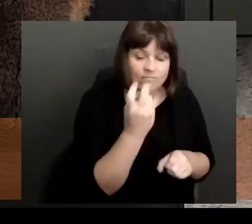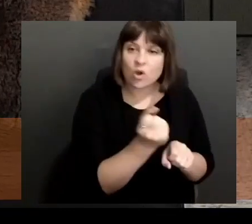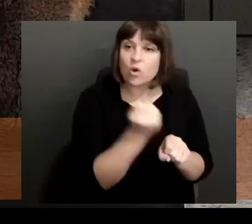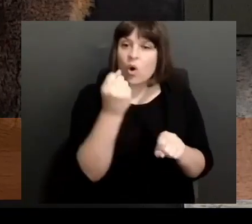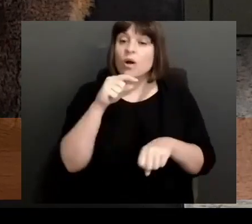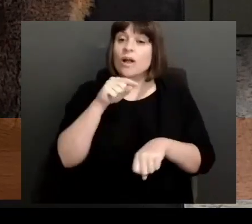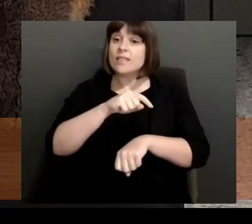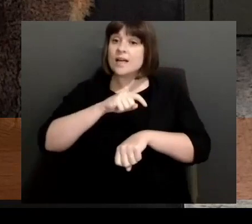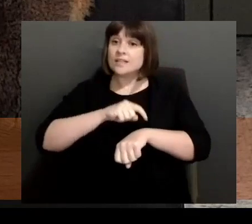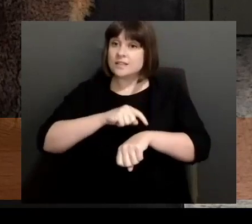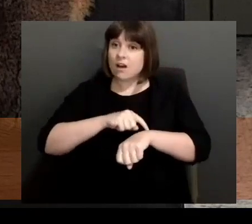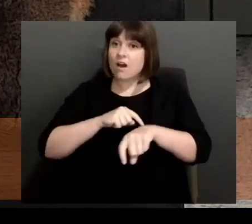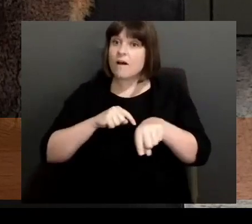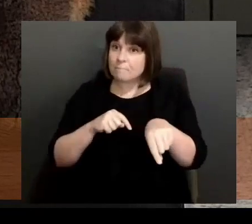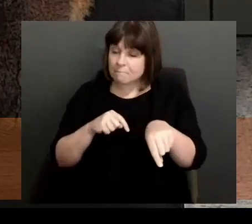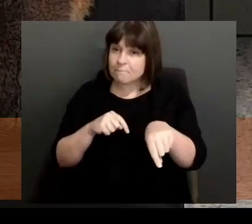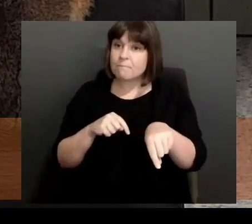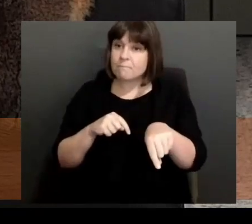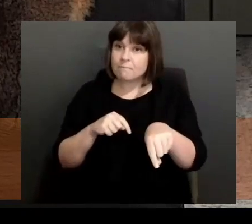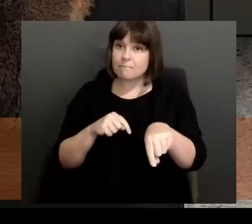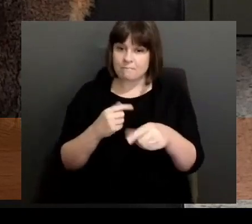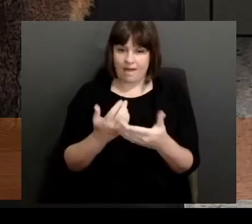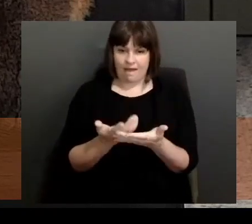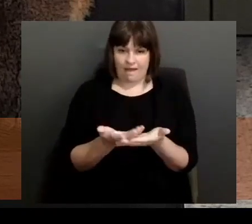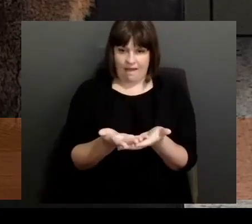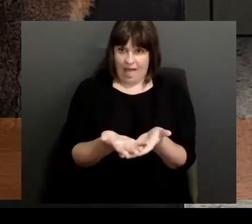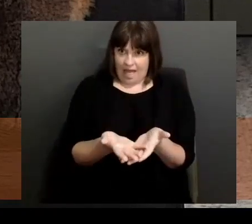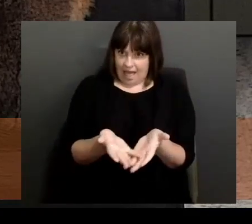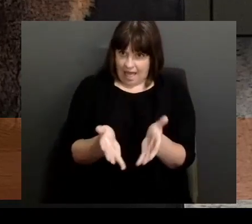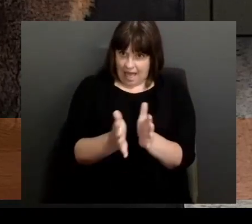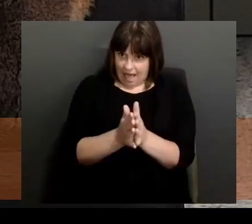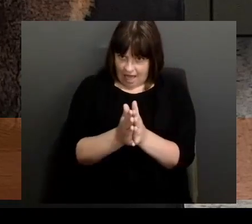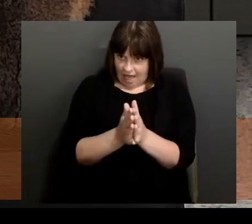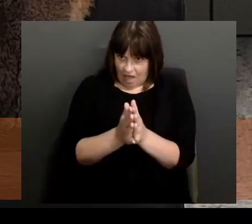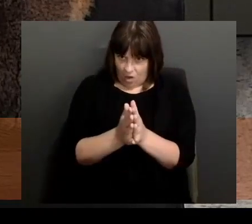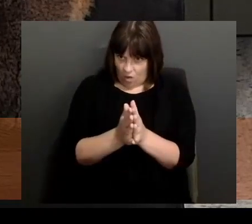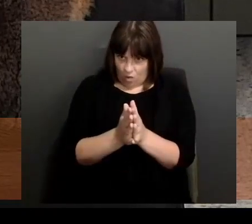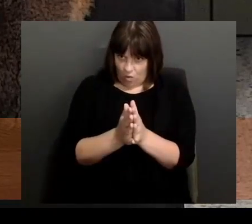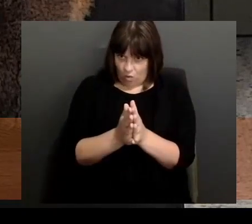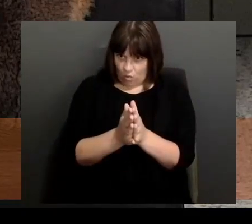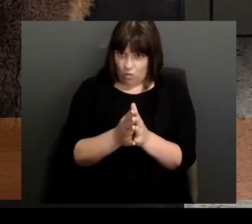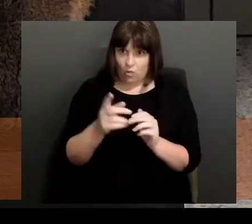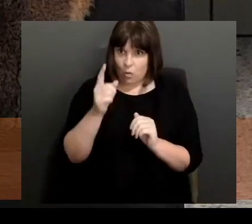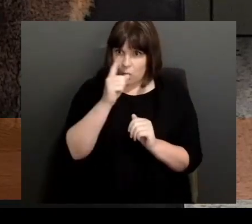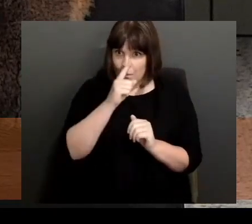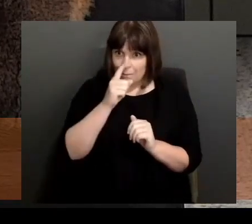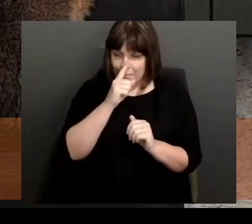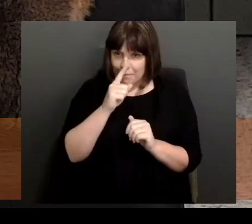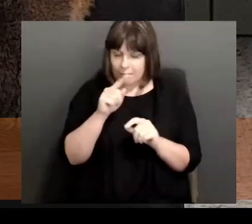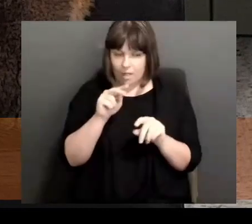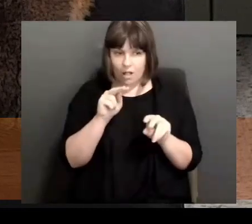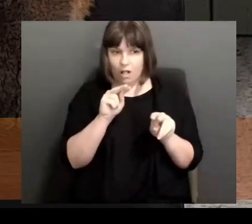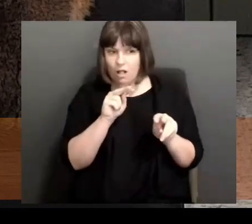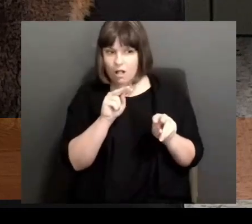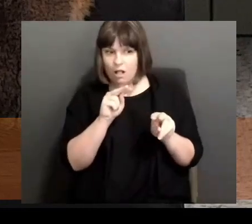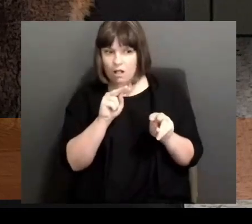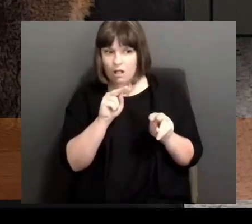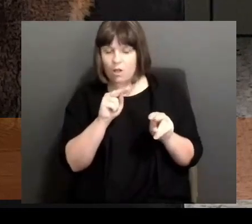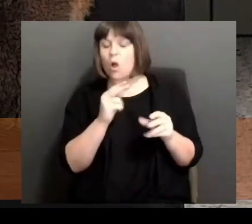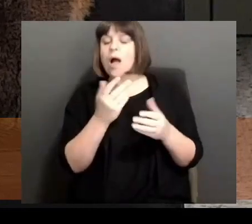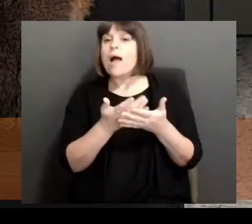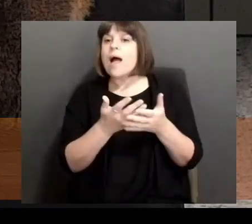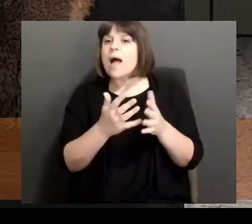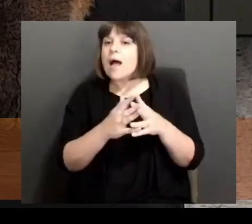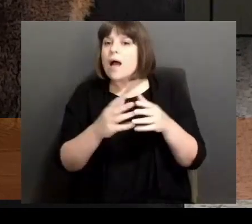of how the resources were understood or regulated, Ownership of gold